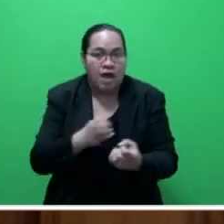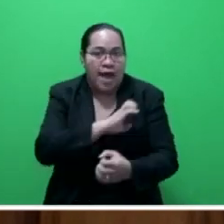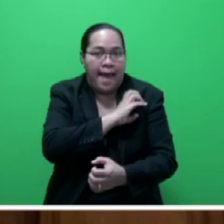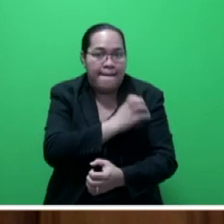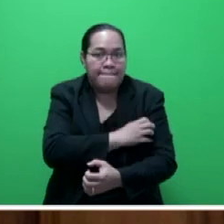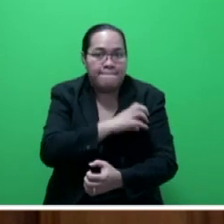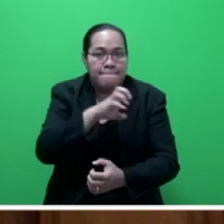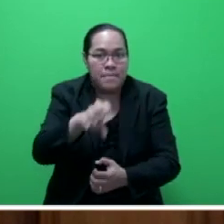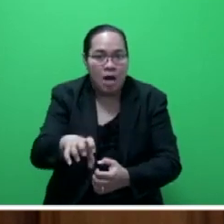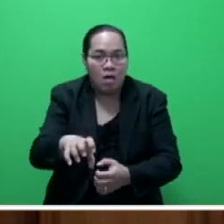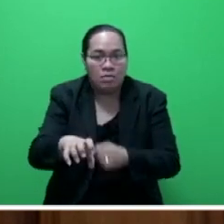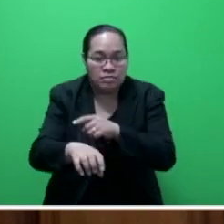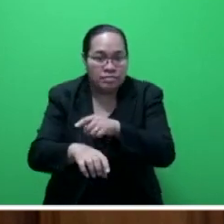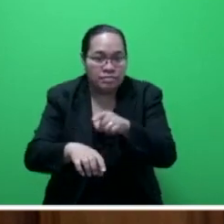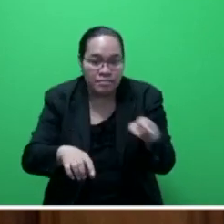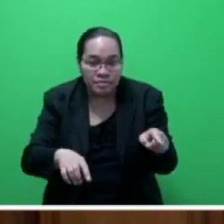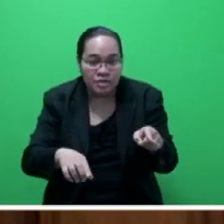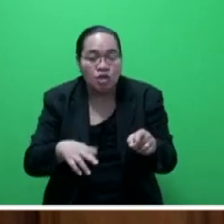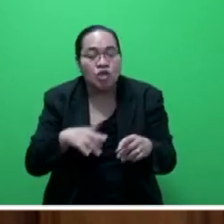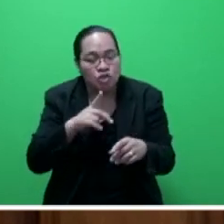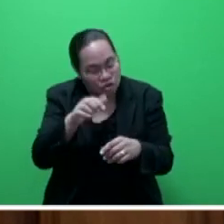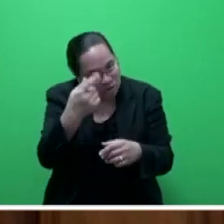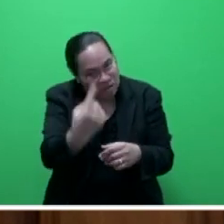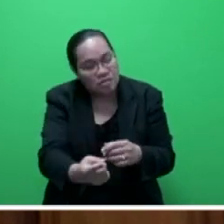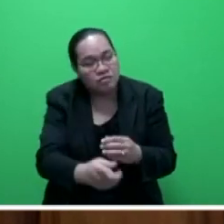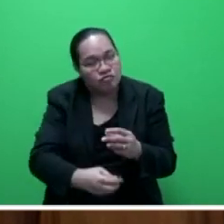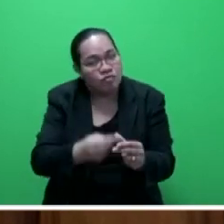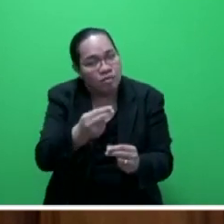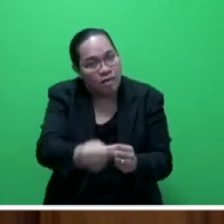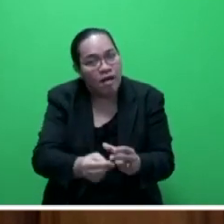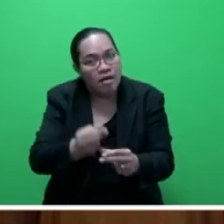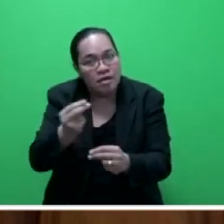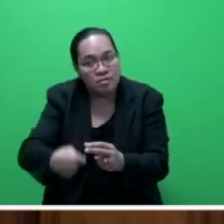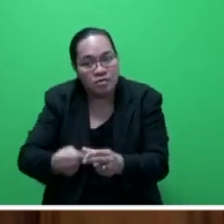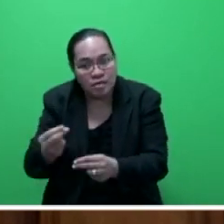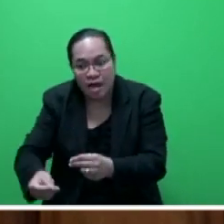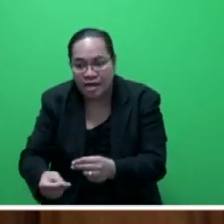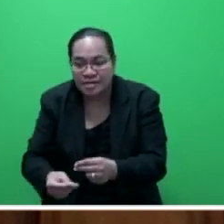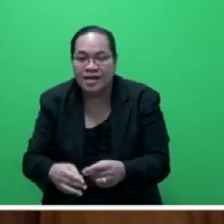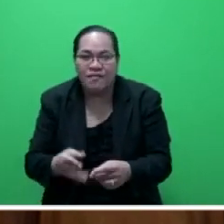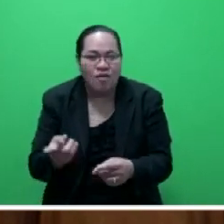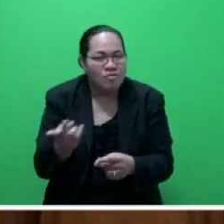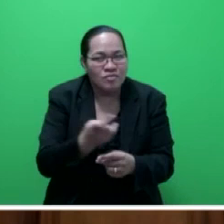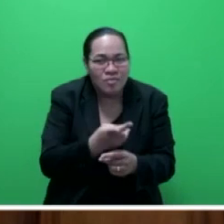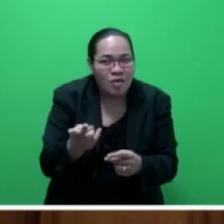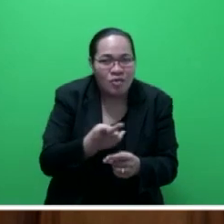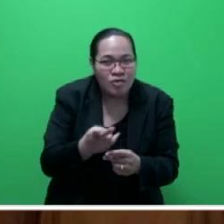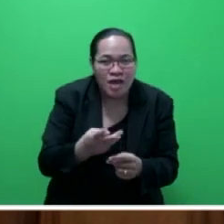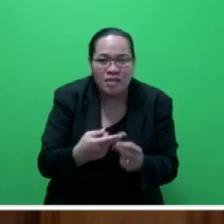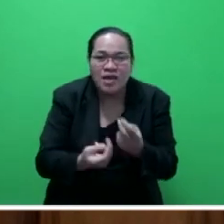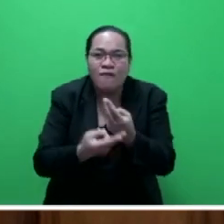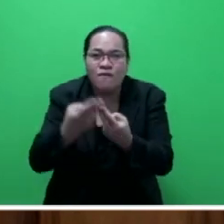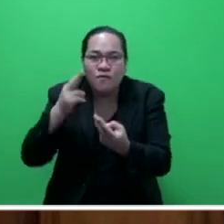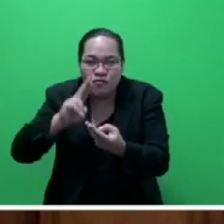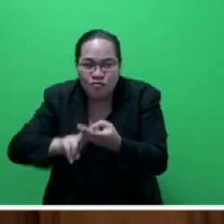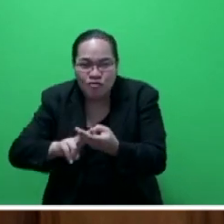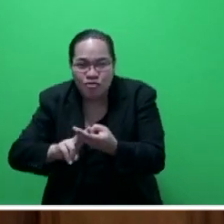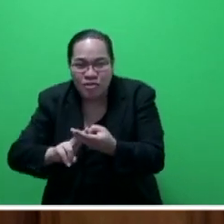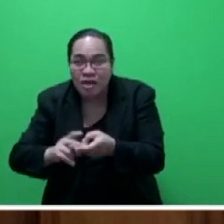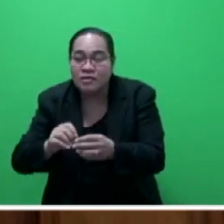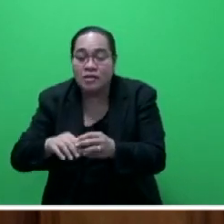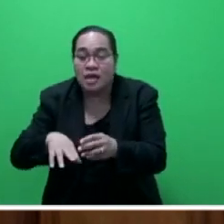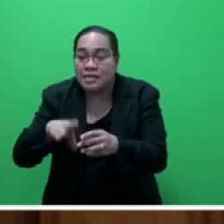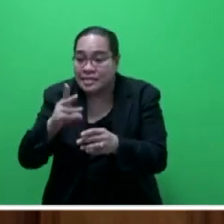to establish and raise fruit trees, as well as livelihood trees, which could generate returns in a shorter